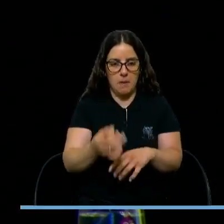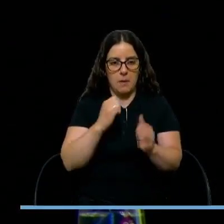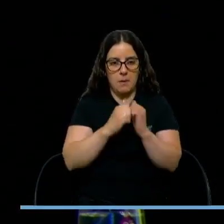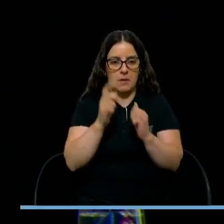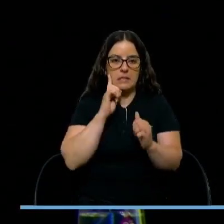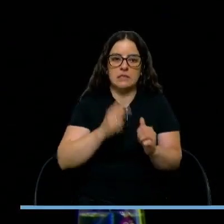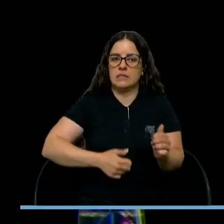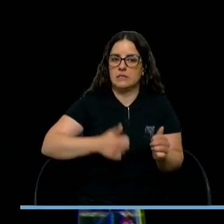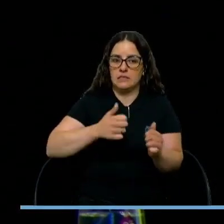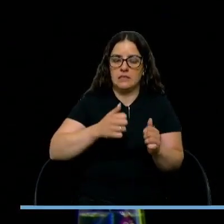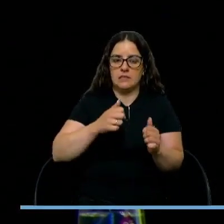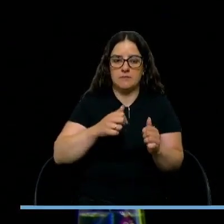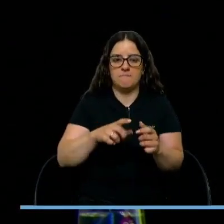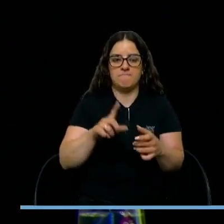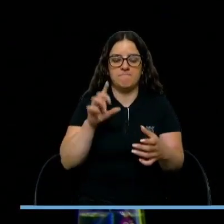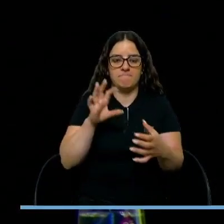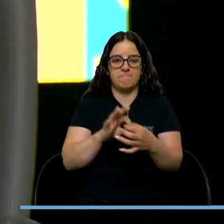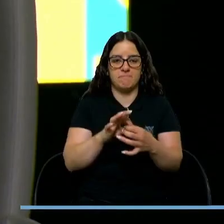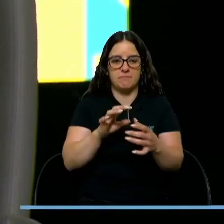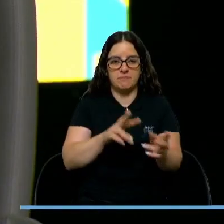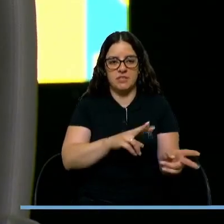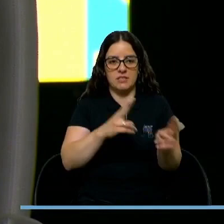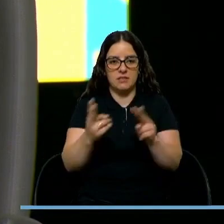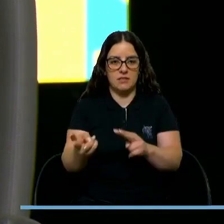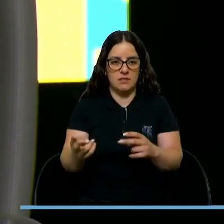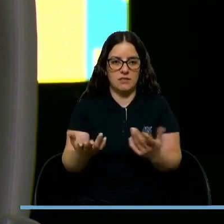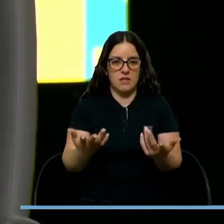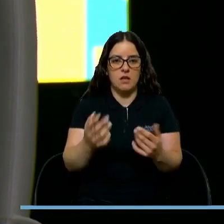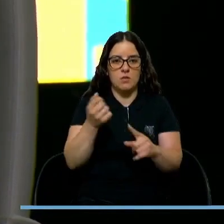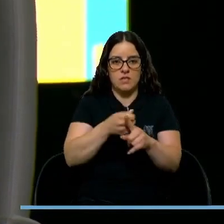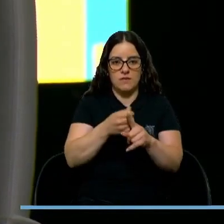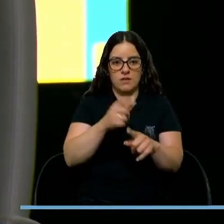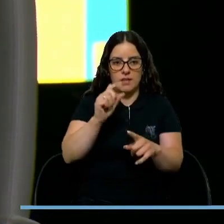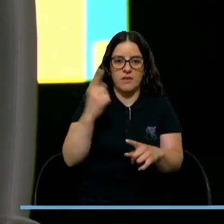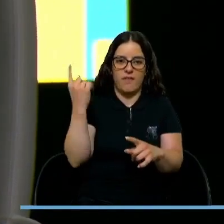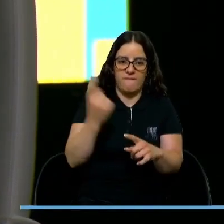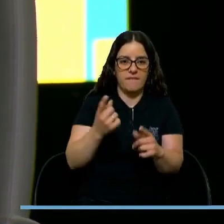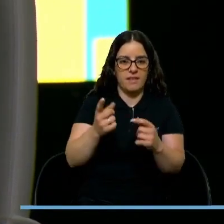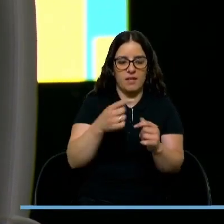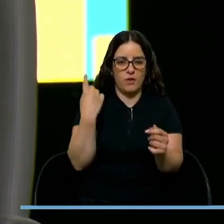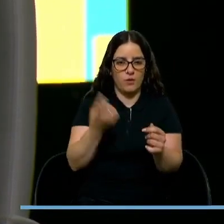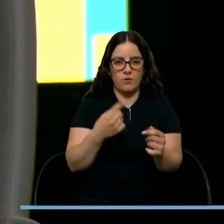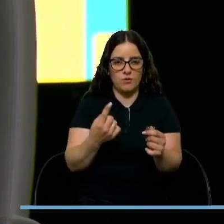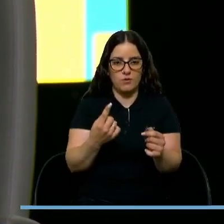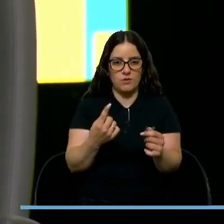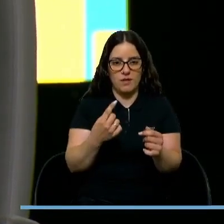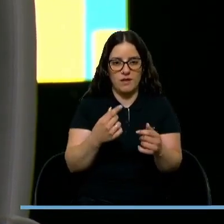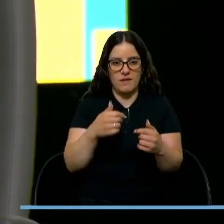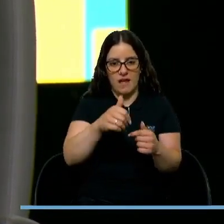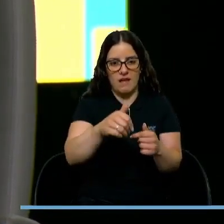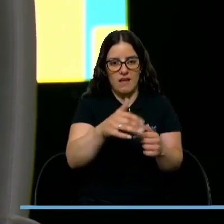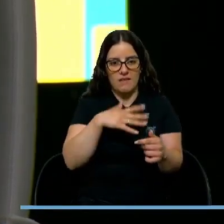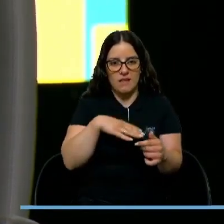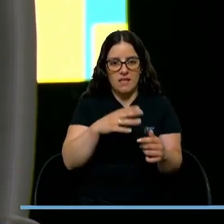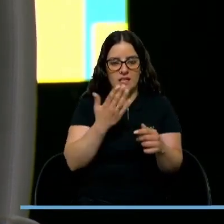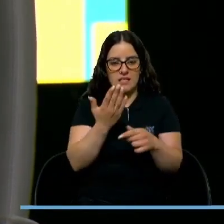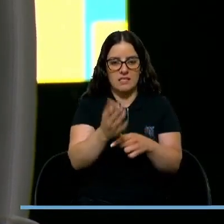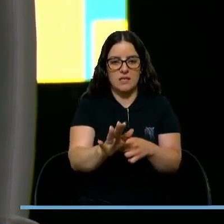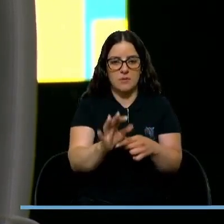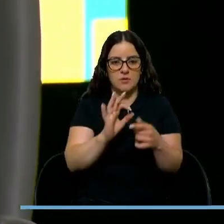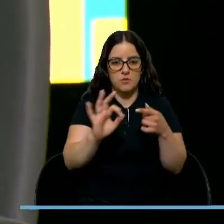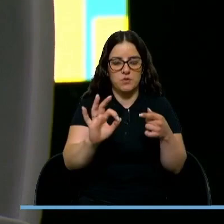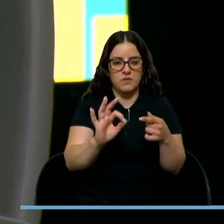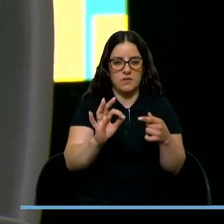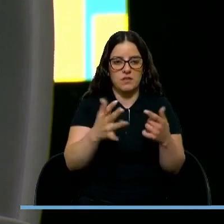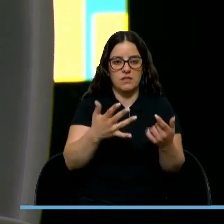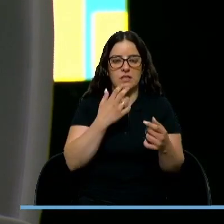as Galp will play a very important role. It's a challenge. I will ask you to give us